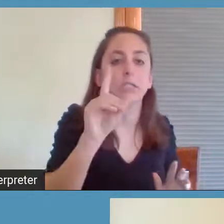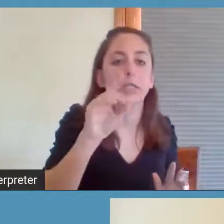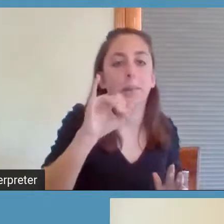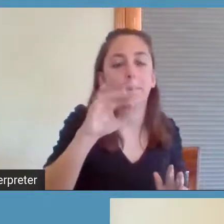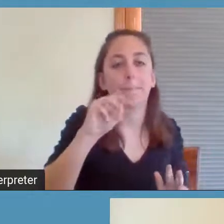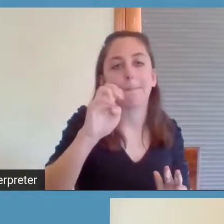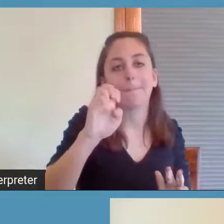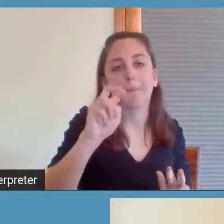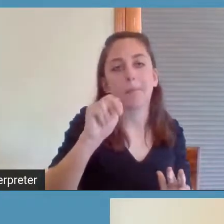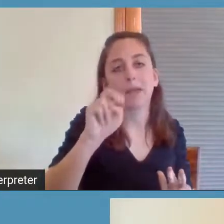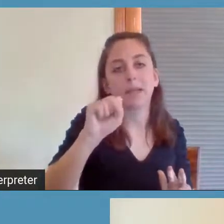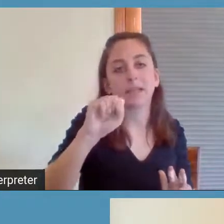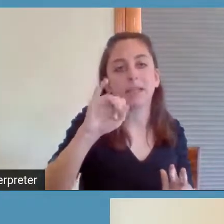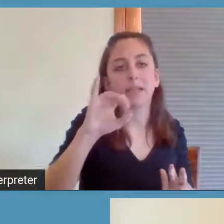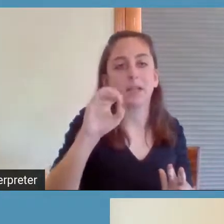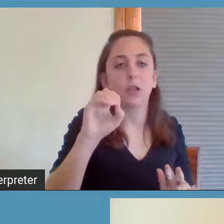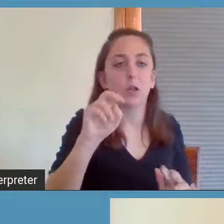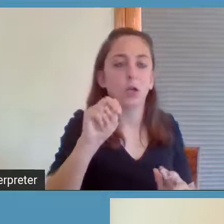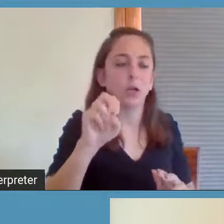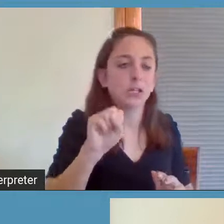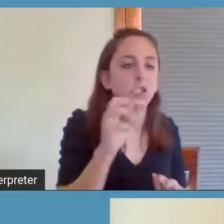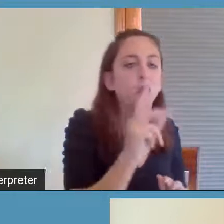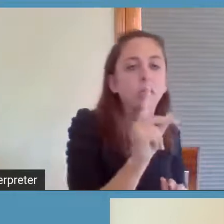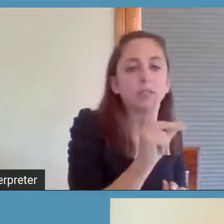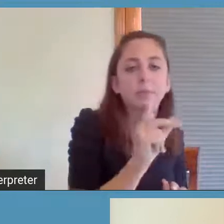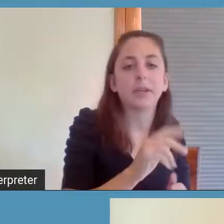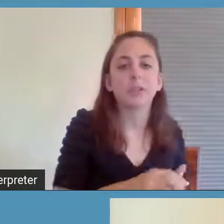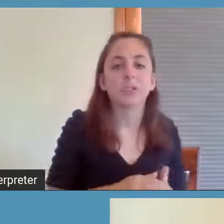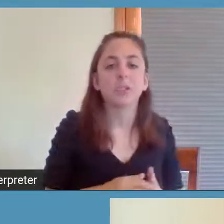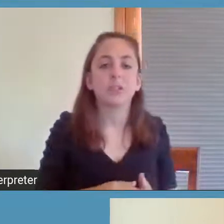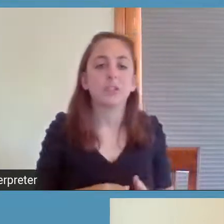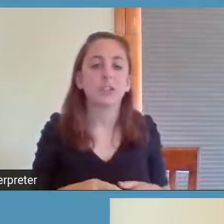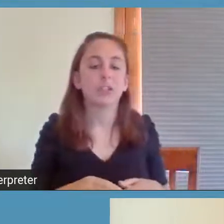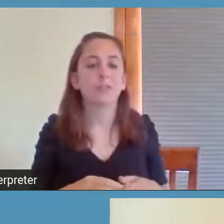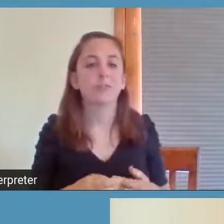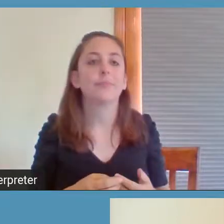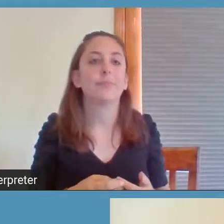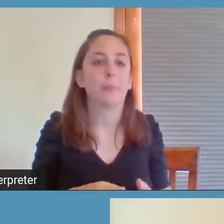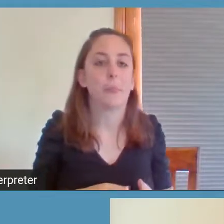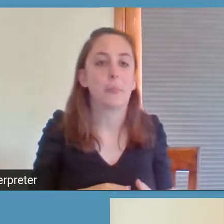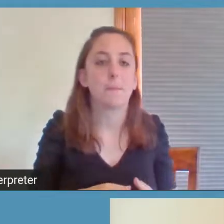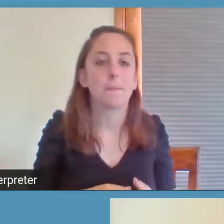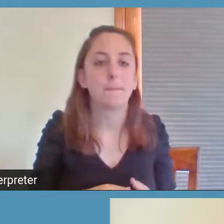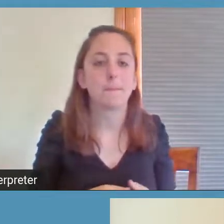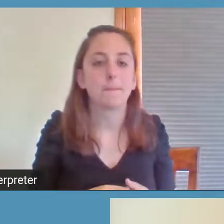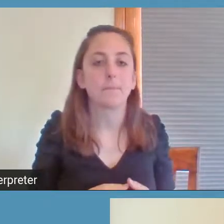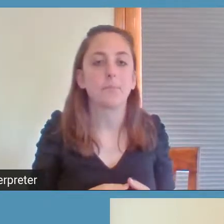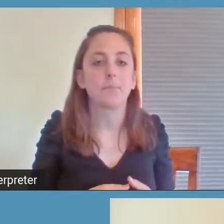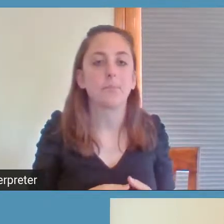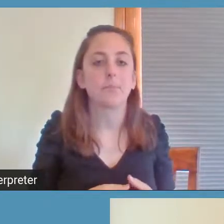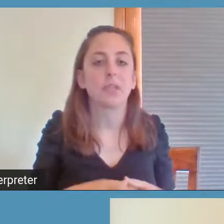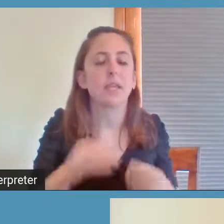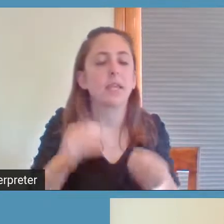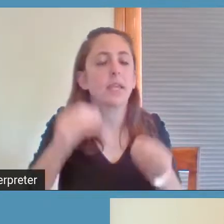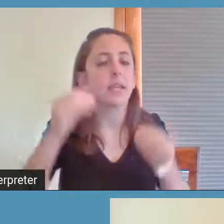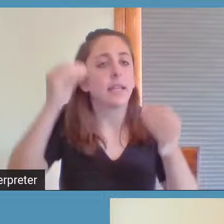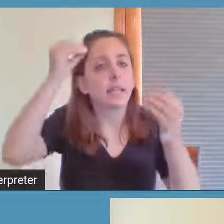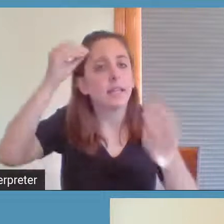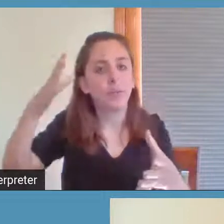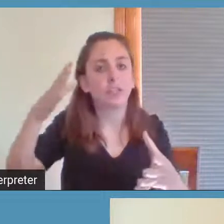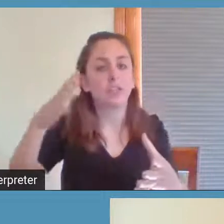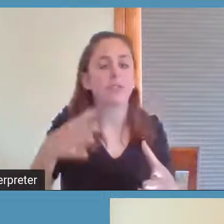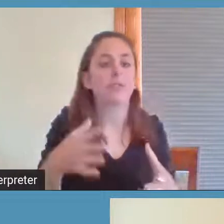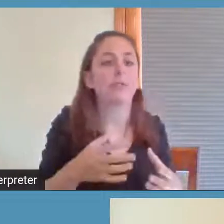however, tall that virtual wall is. Yeah. So the information you get for each